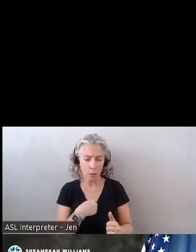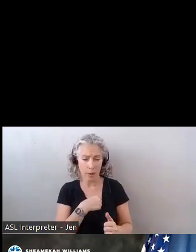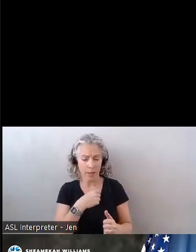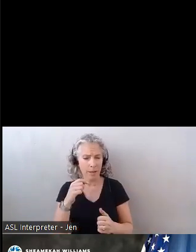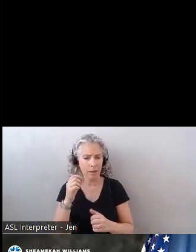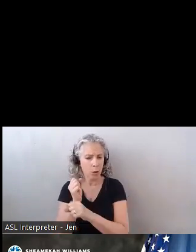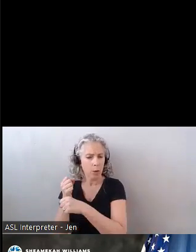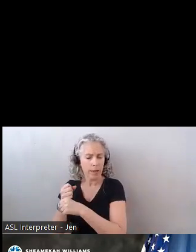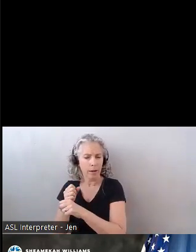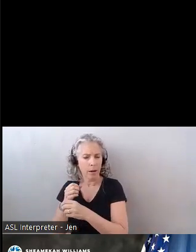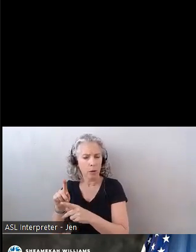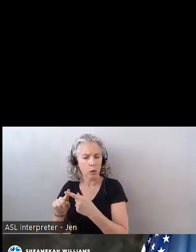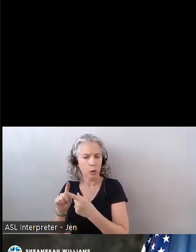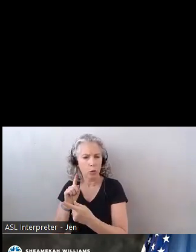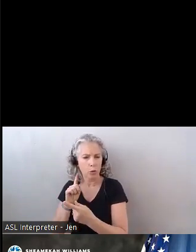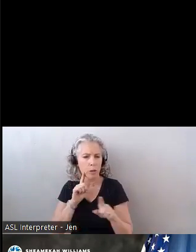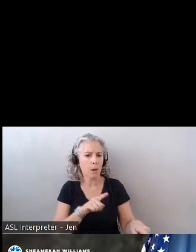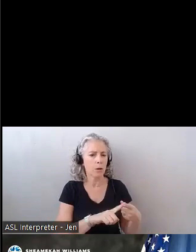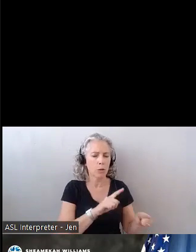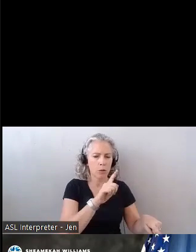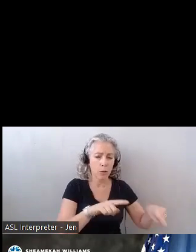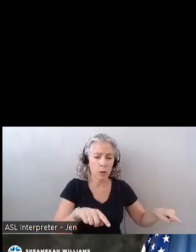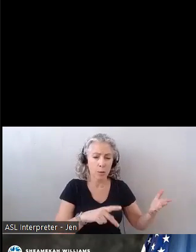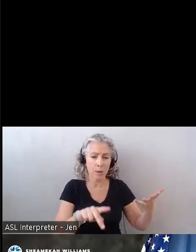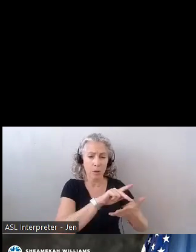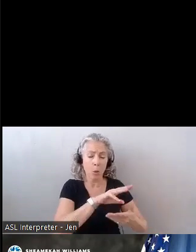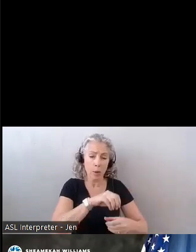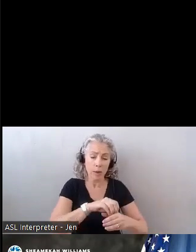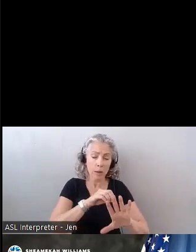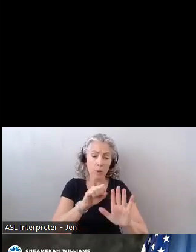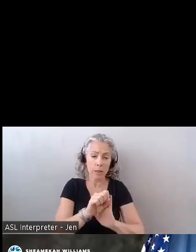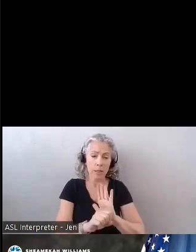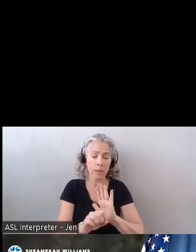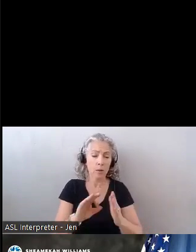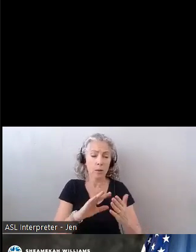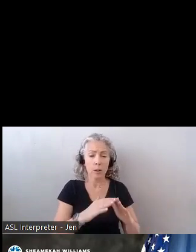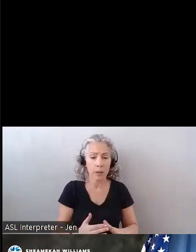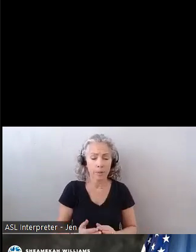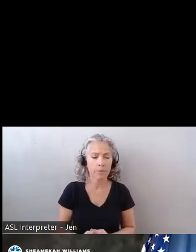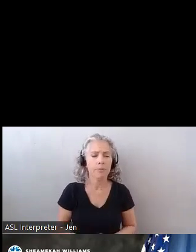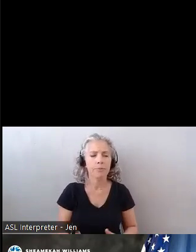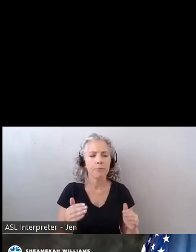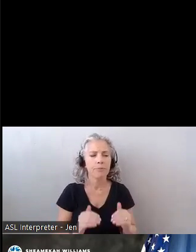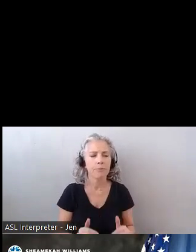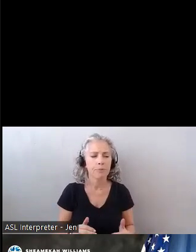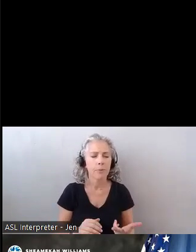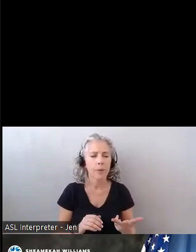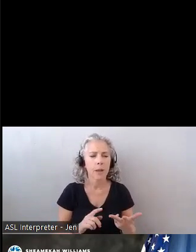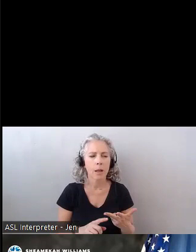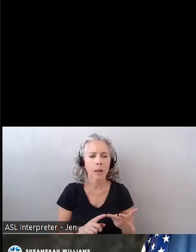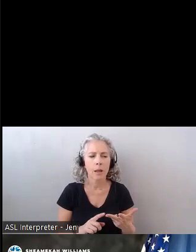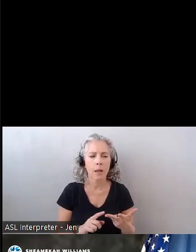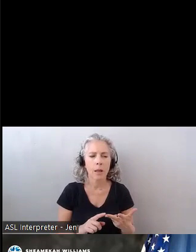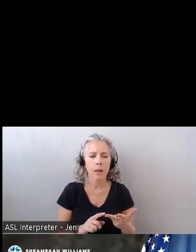opportunity to respond to diverse populations within your state or within your community. Crisis stabilization services should